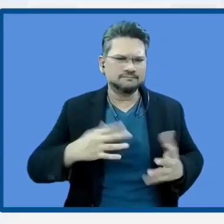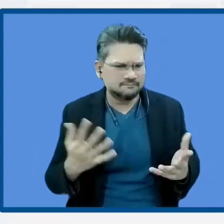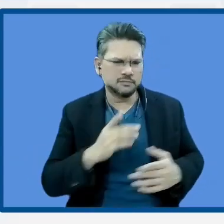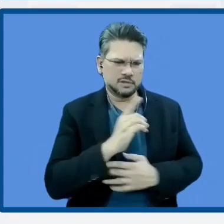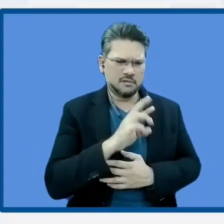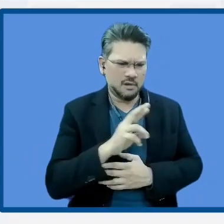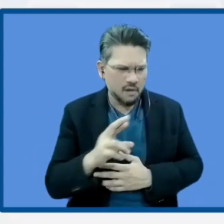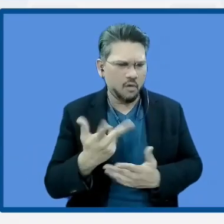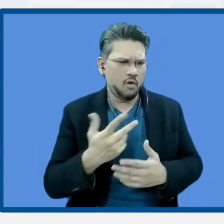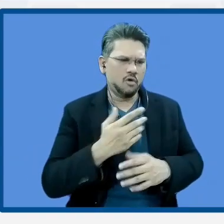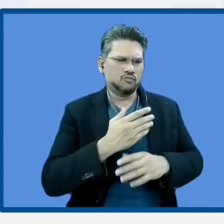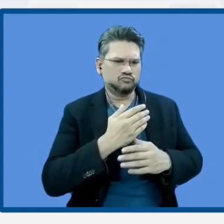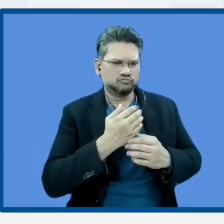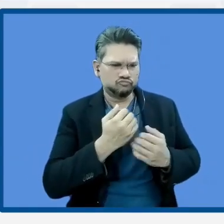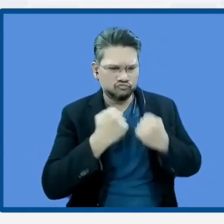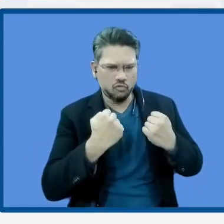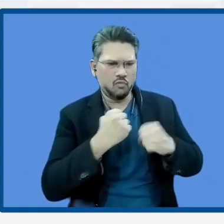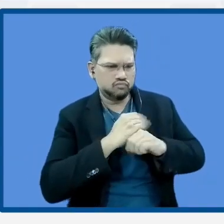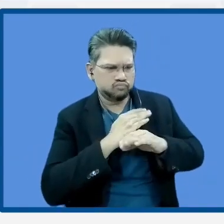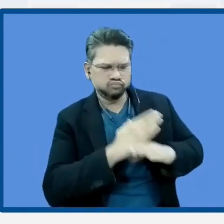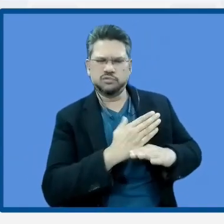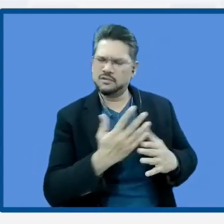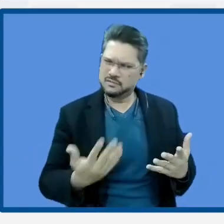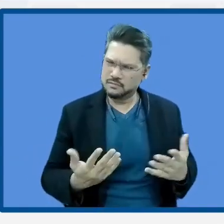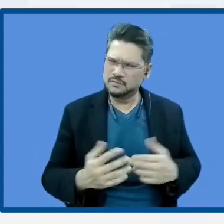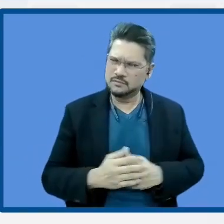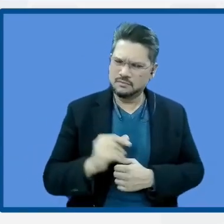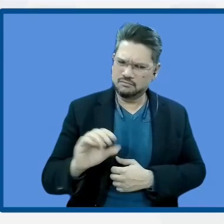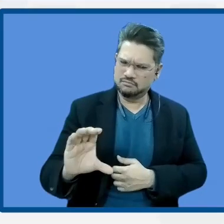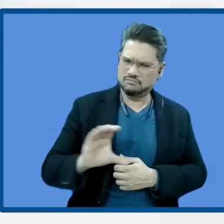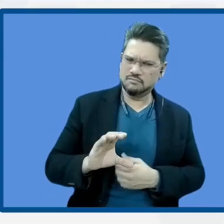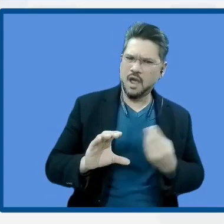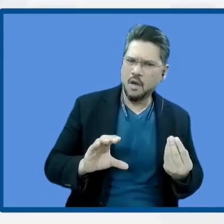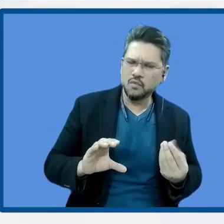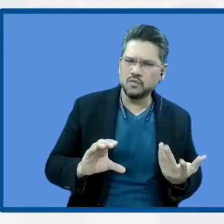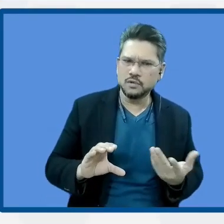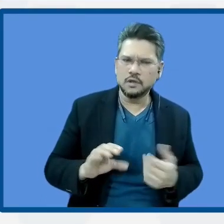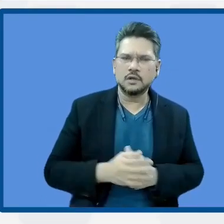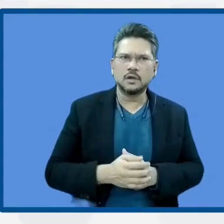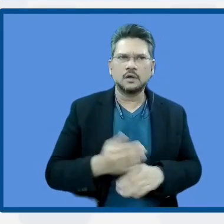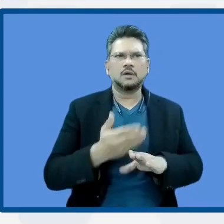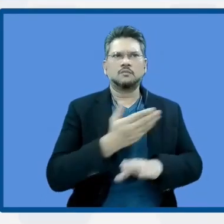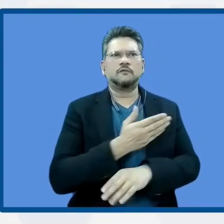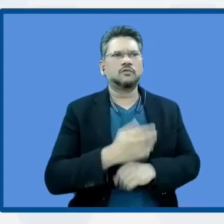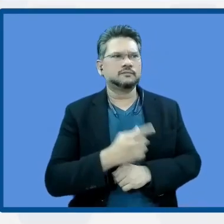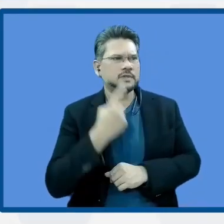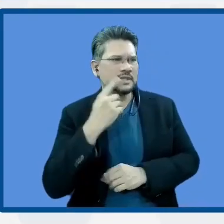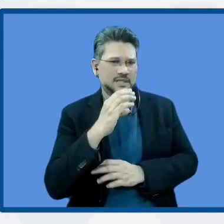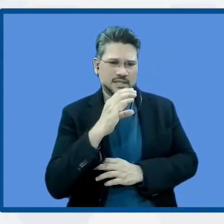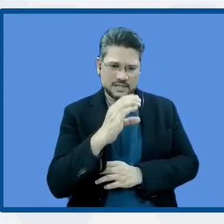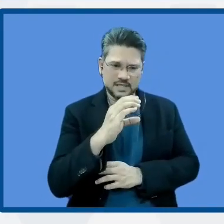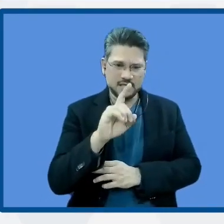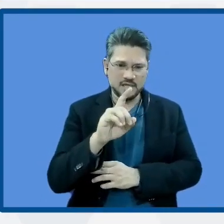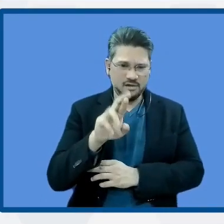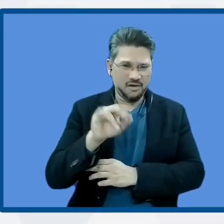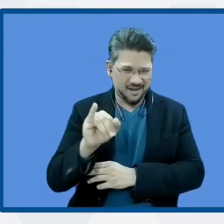resilience? One of the things that we are seeing in the project, in the CDRI, is that